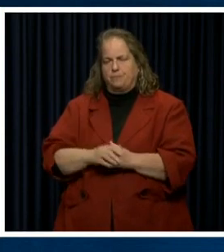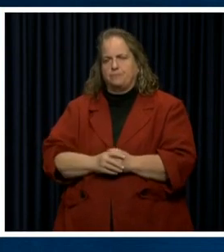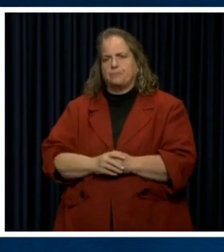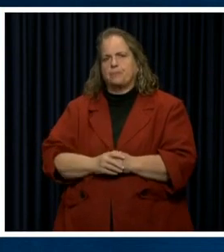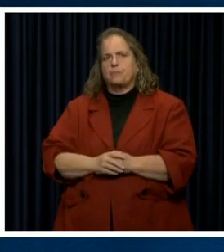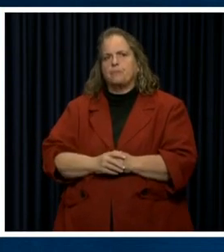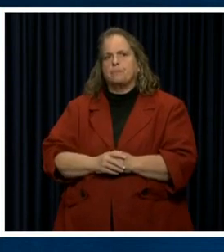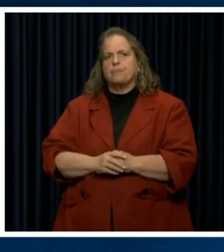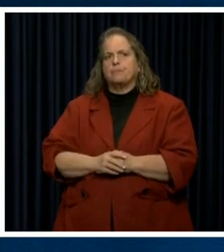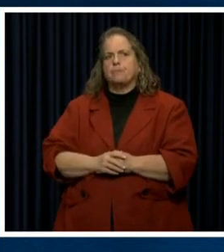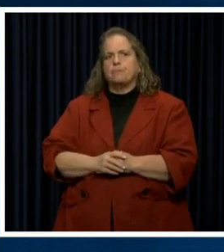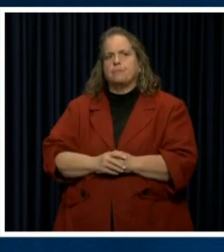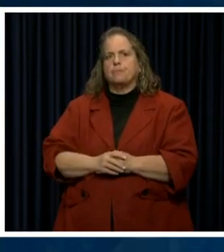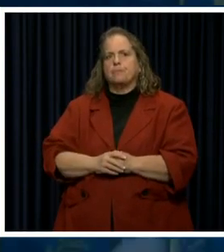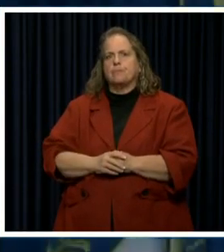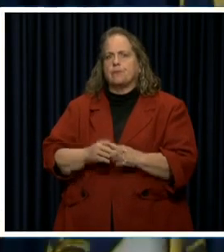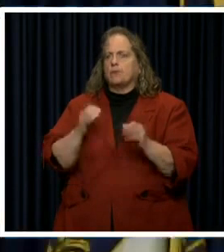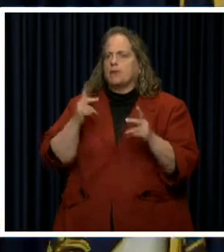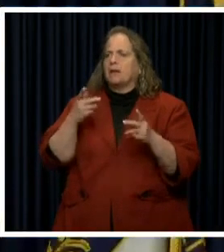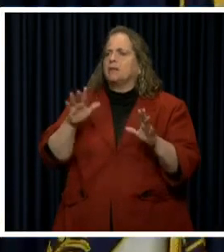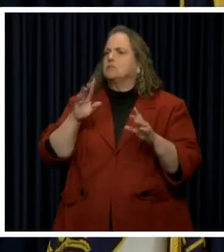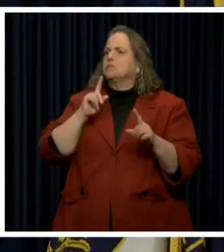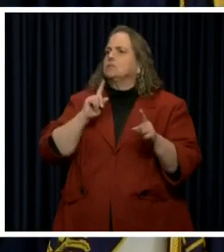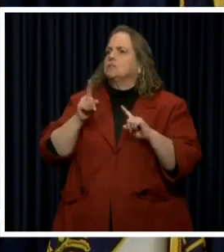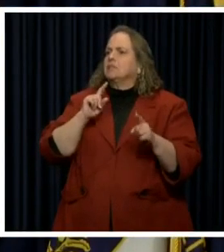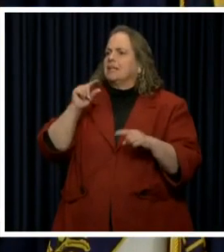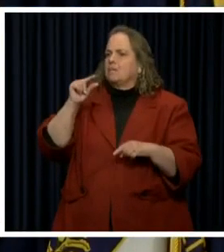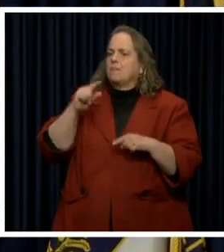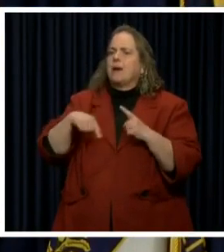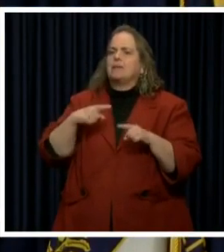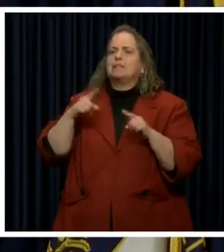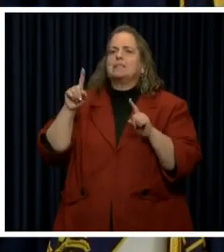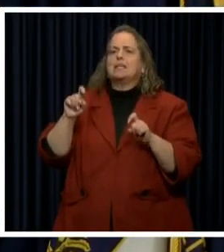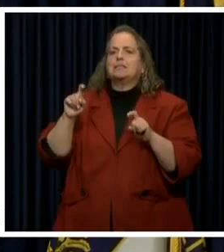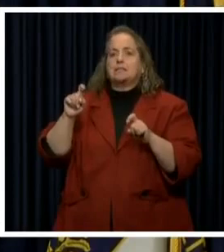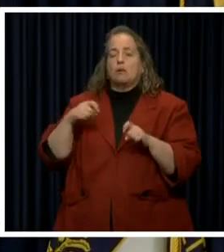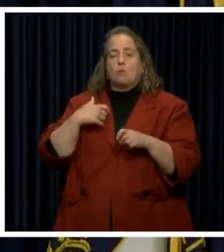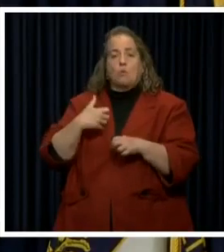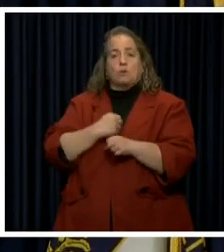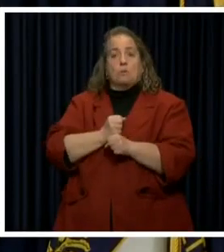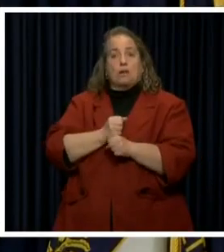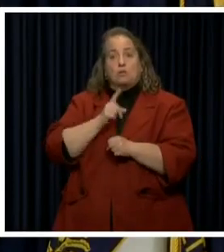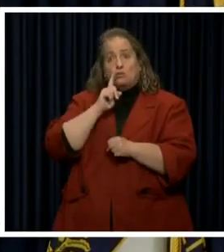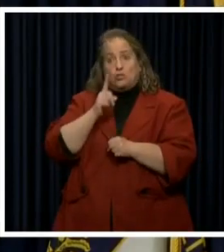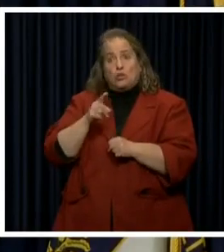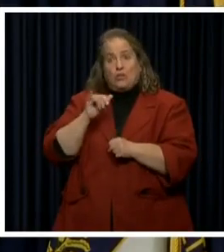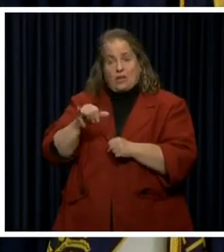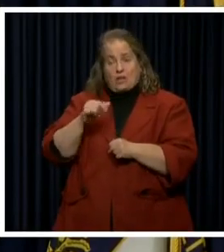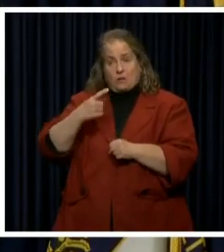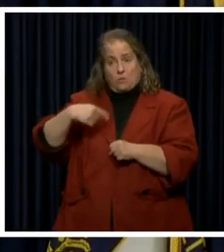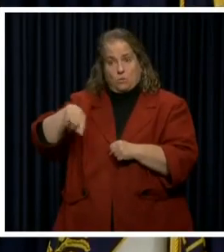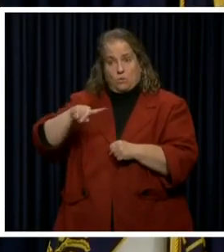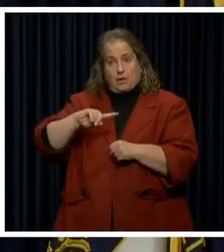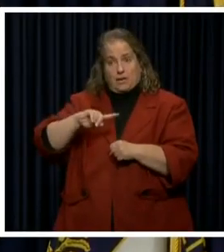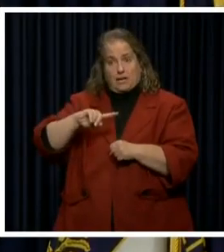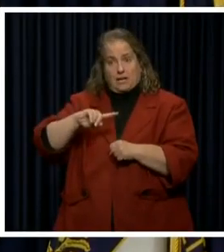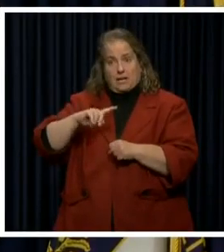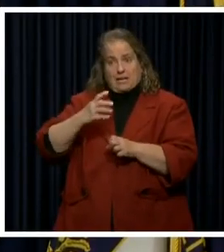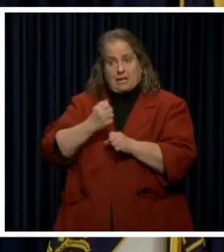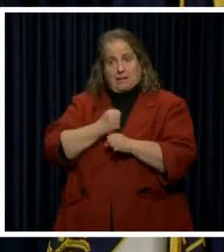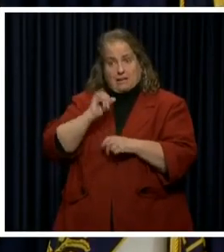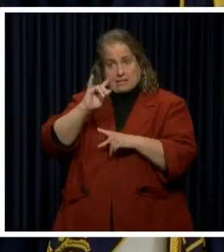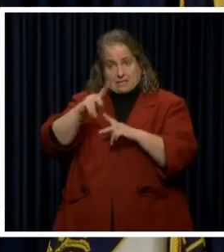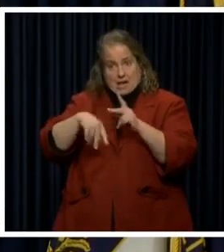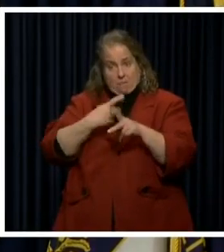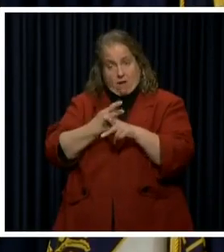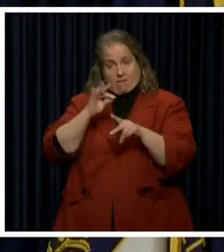it. All right, let's talk briefly about testing. We want to make sure that we get the type of